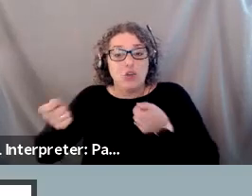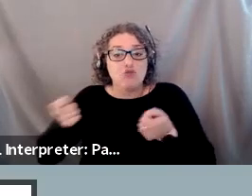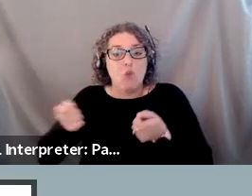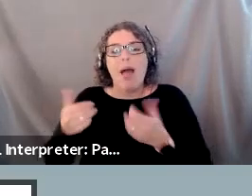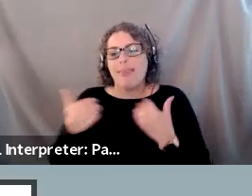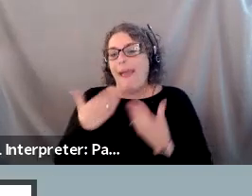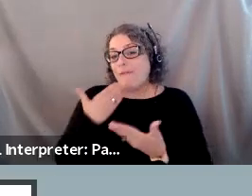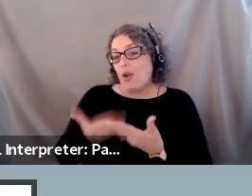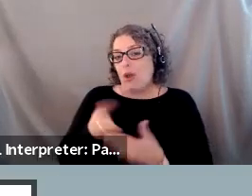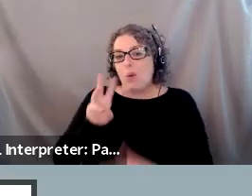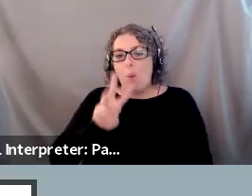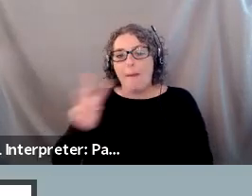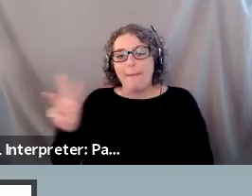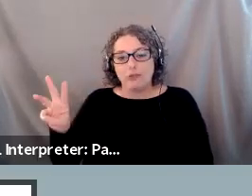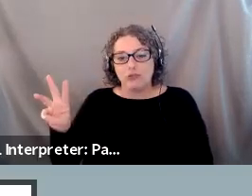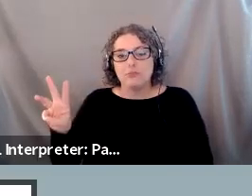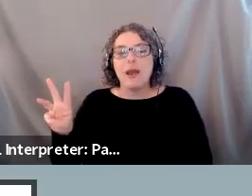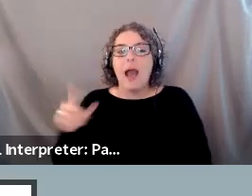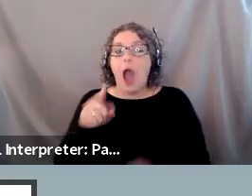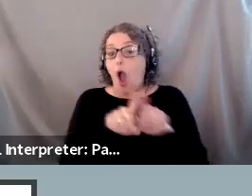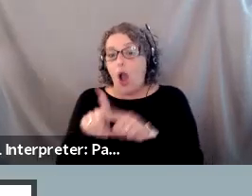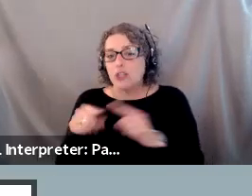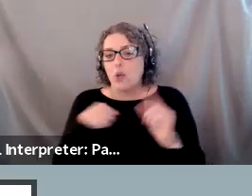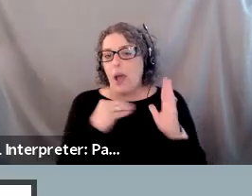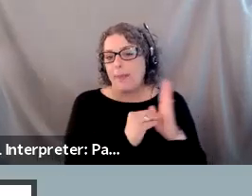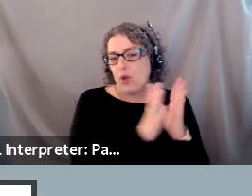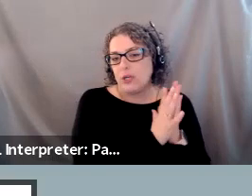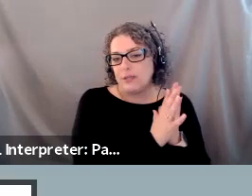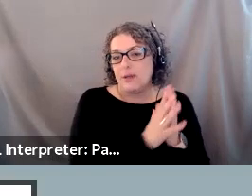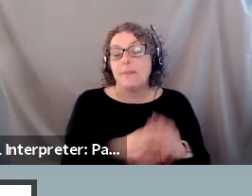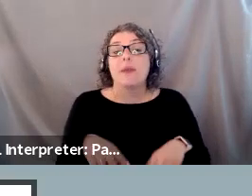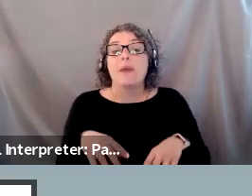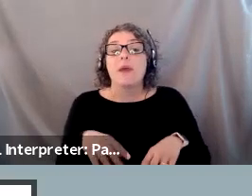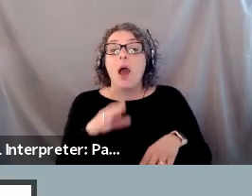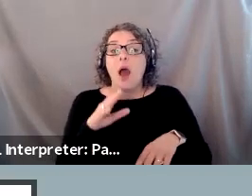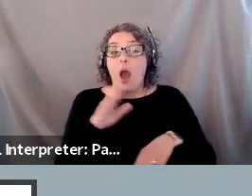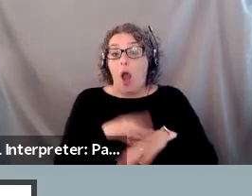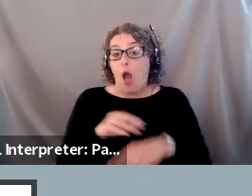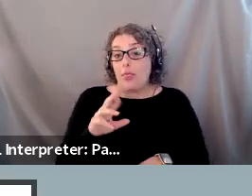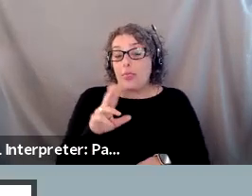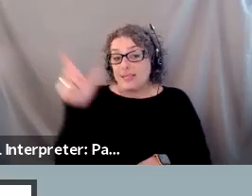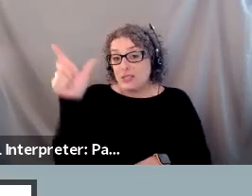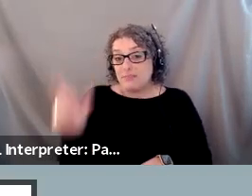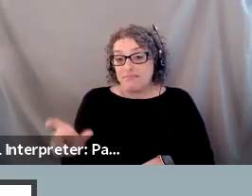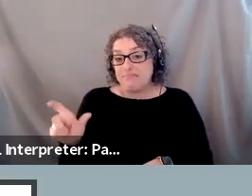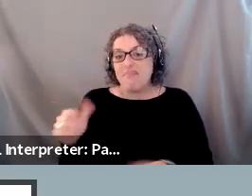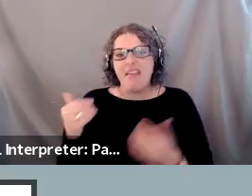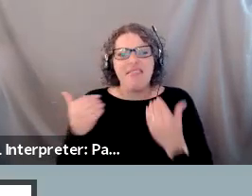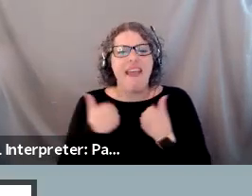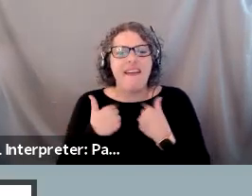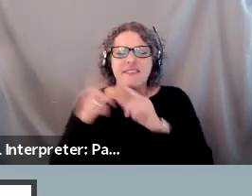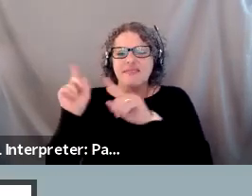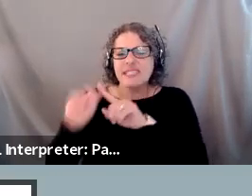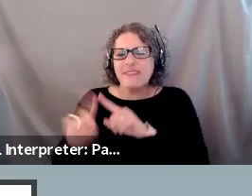I've listed it here for you. And on the right-hand side of the screen, they have different categories